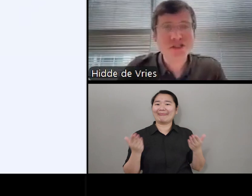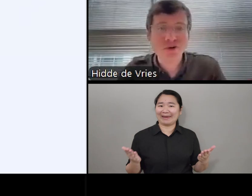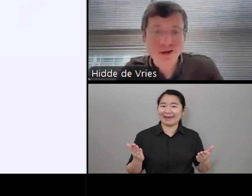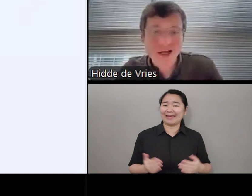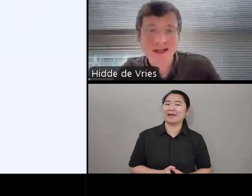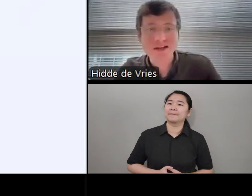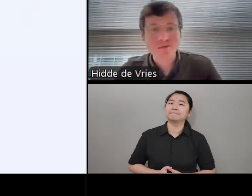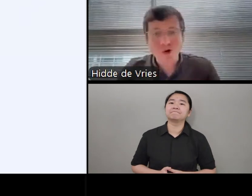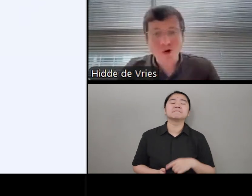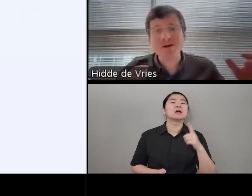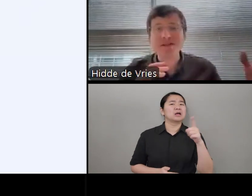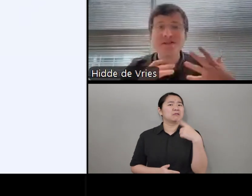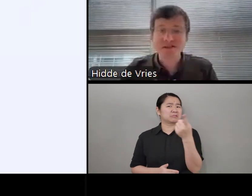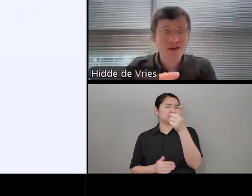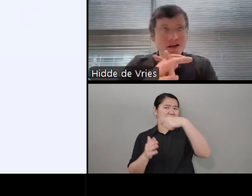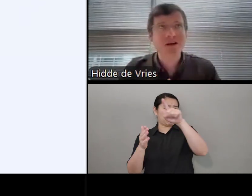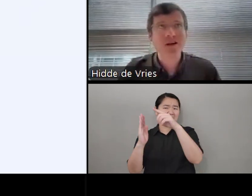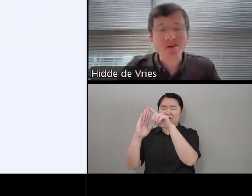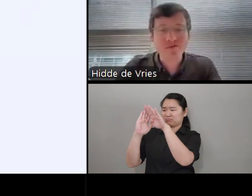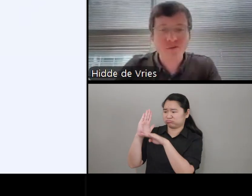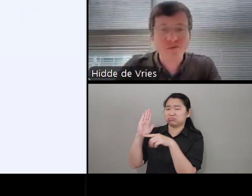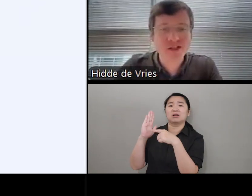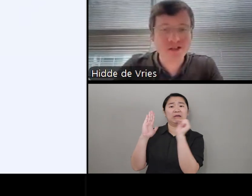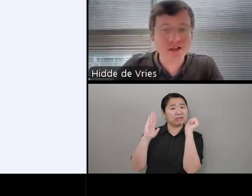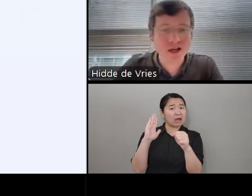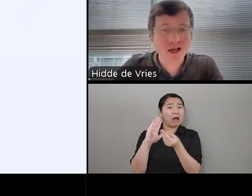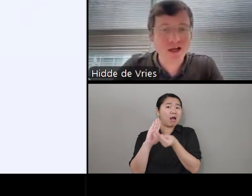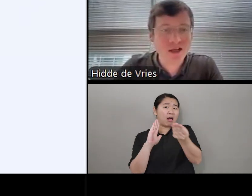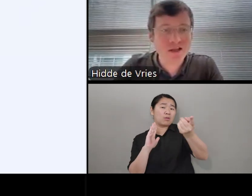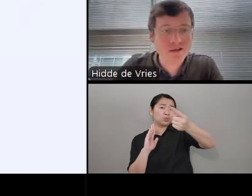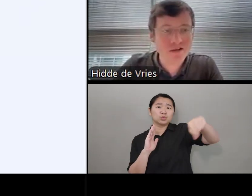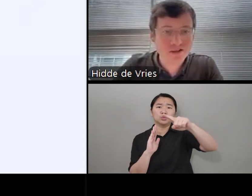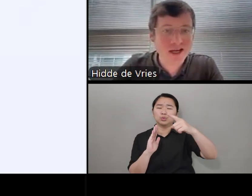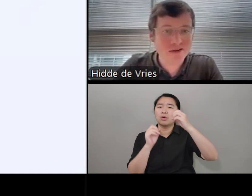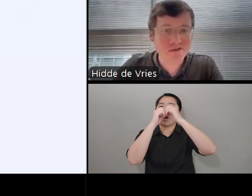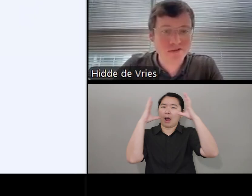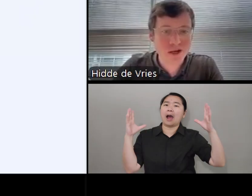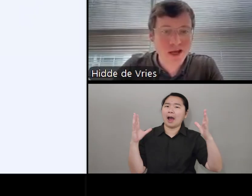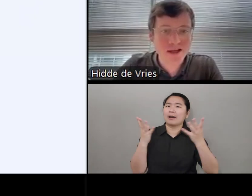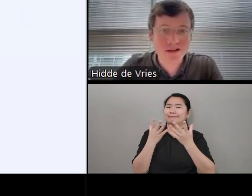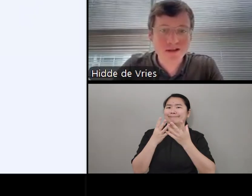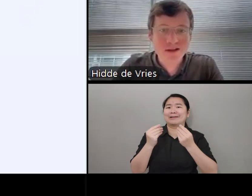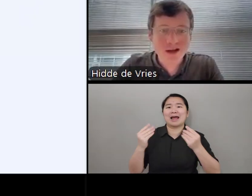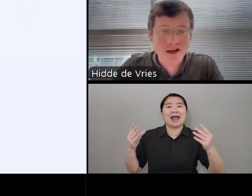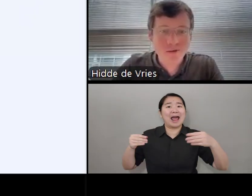to streamline that a little more because there's a lot of information inside of